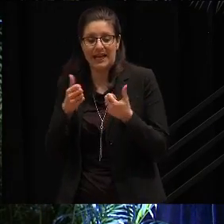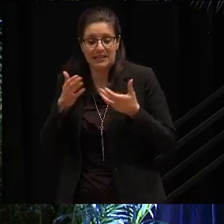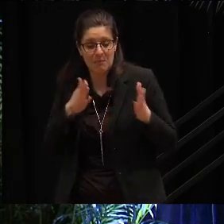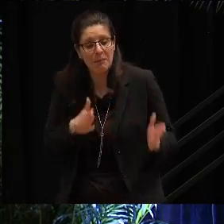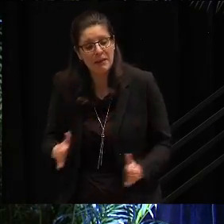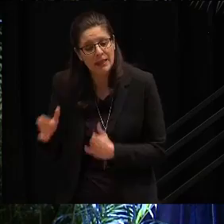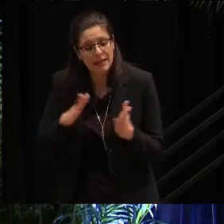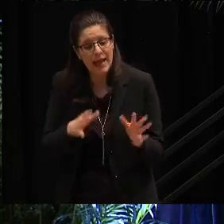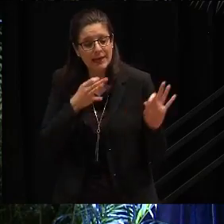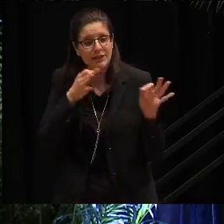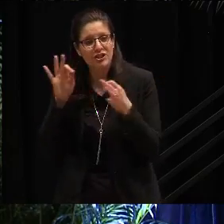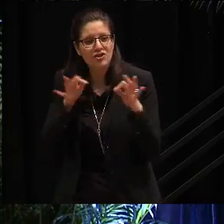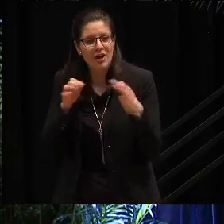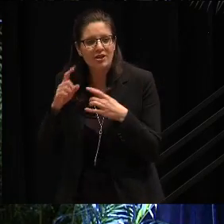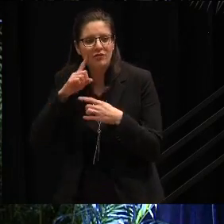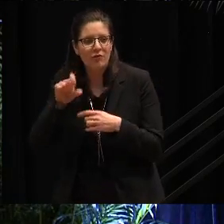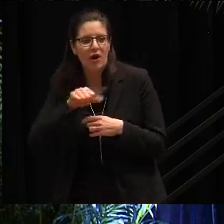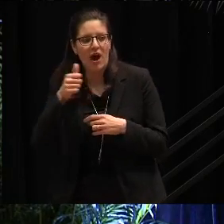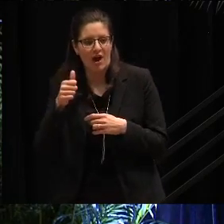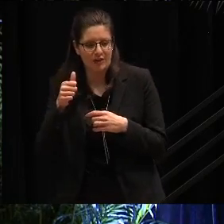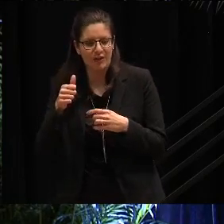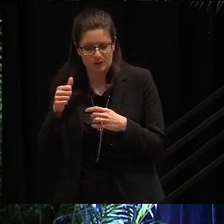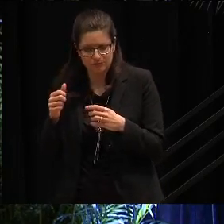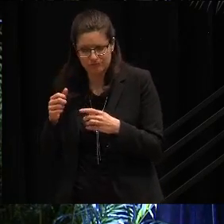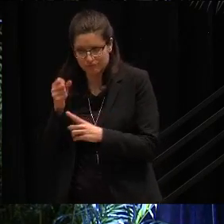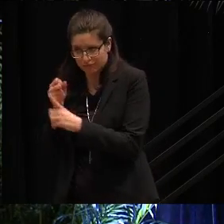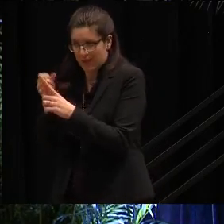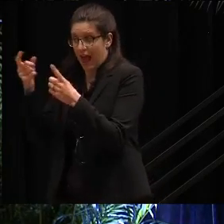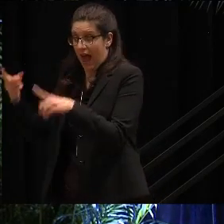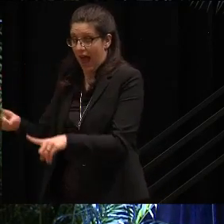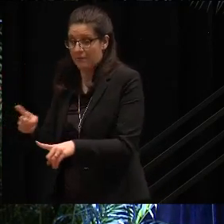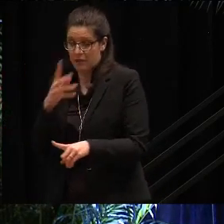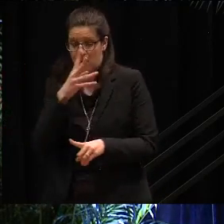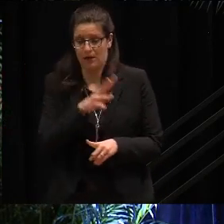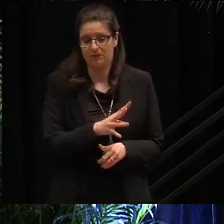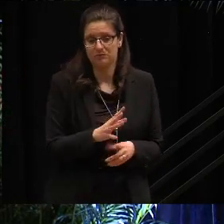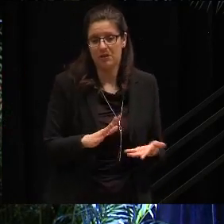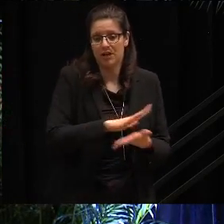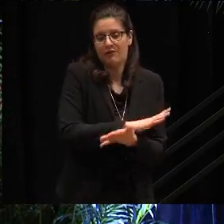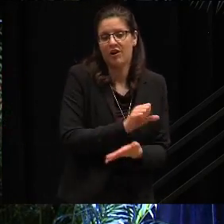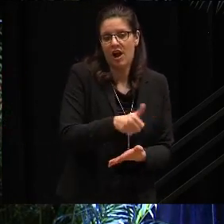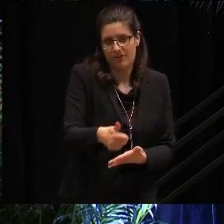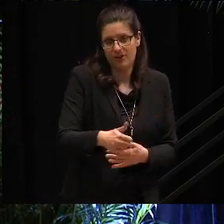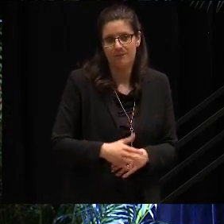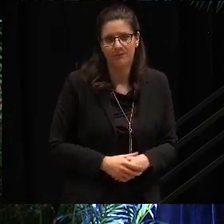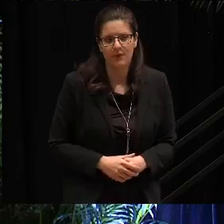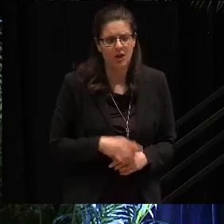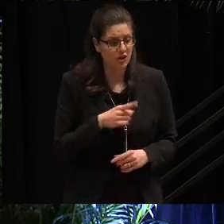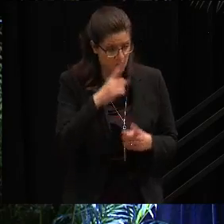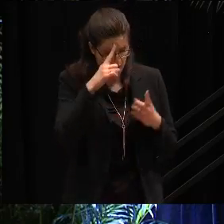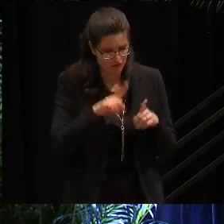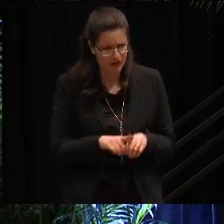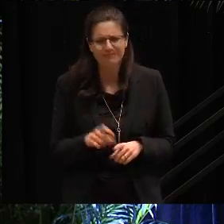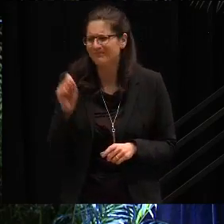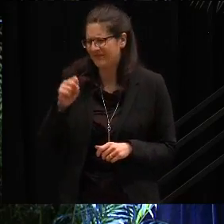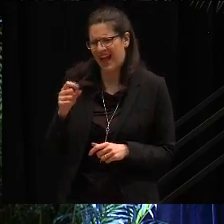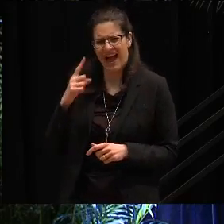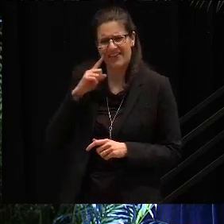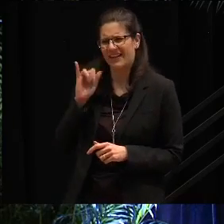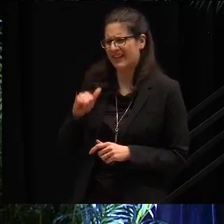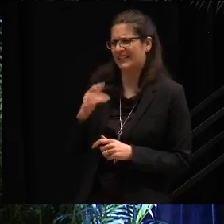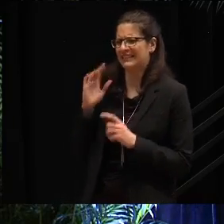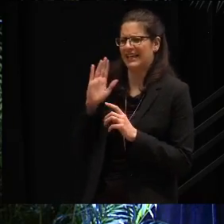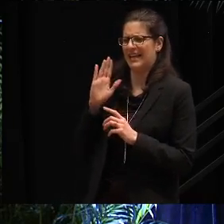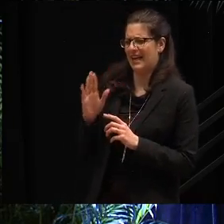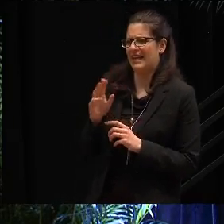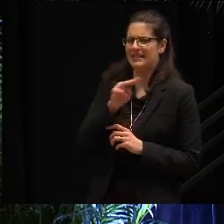to take attention away from other things. Do you agree with that theory? Why or why not? I think that's been his MO since the